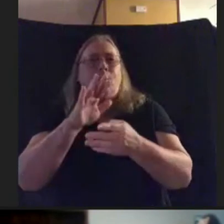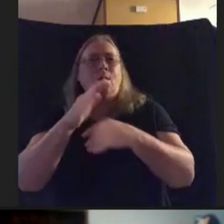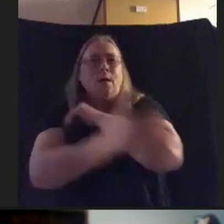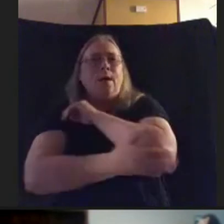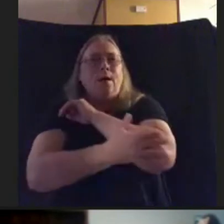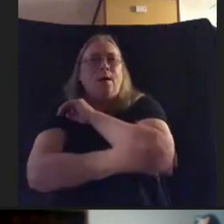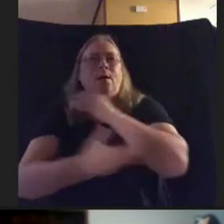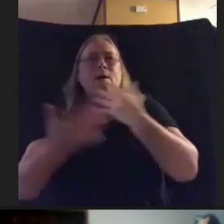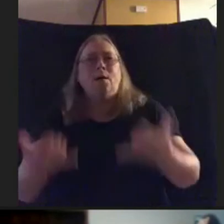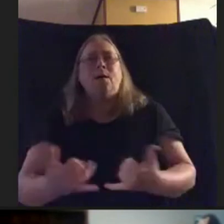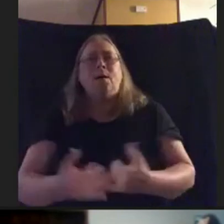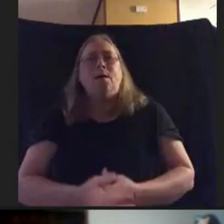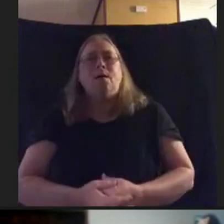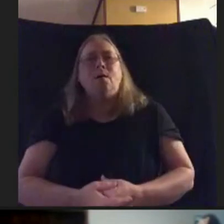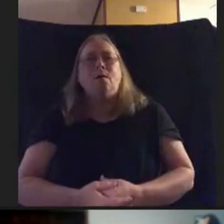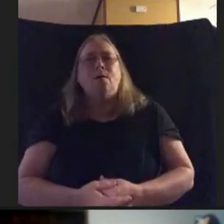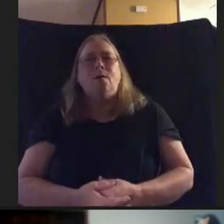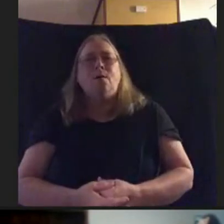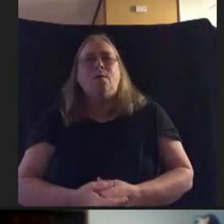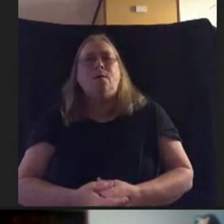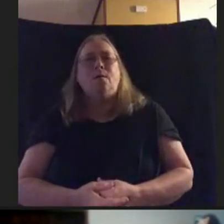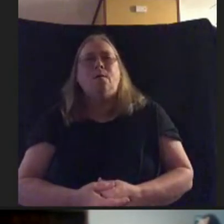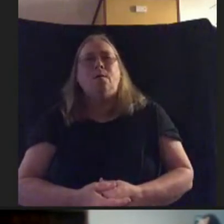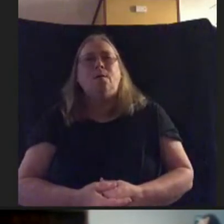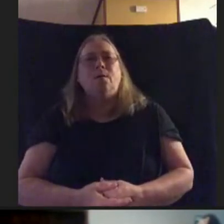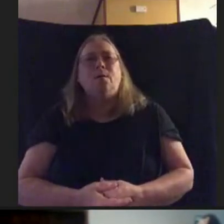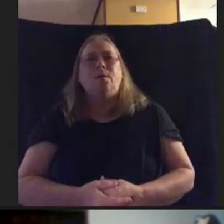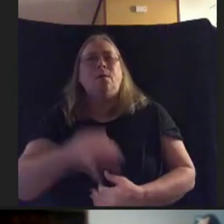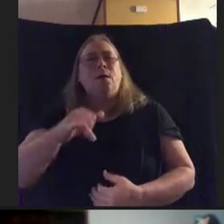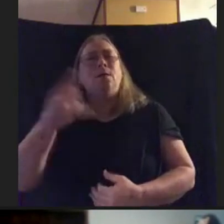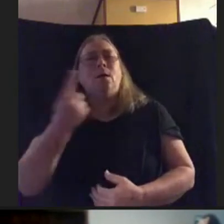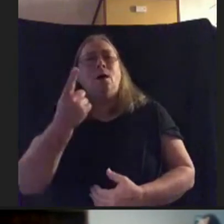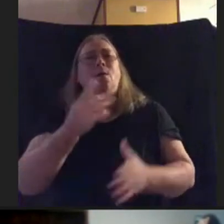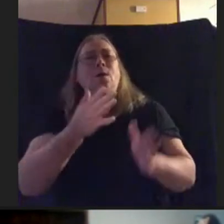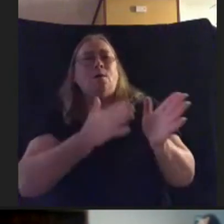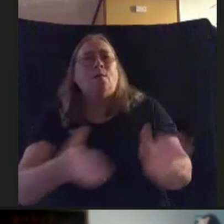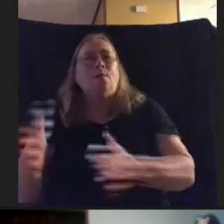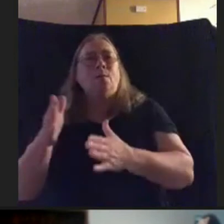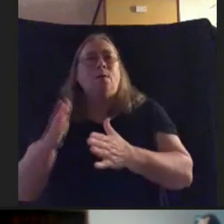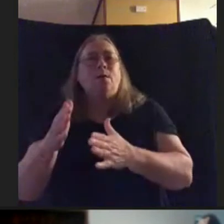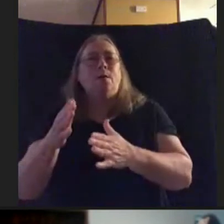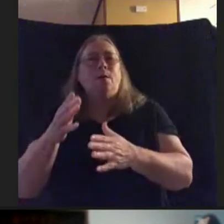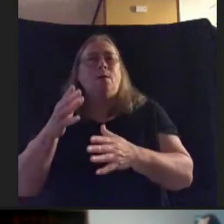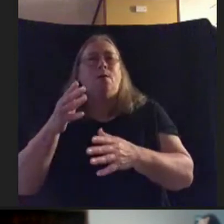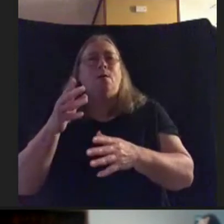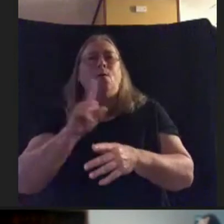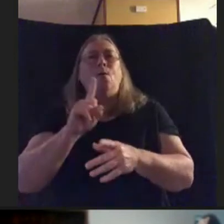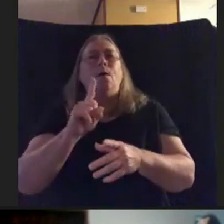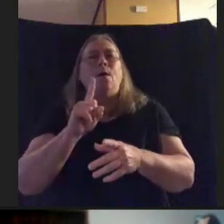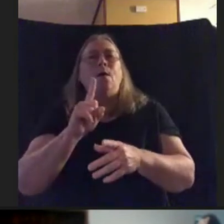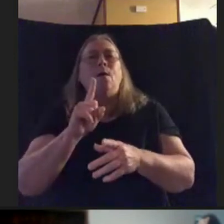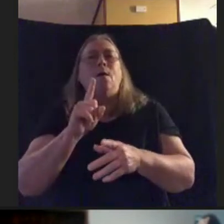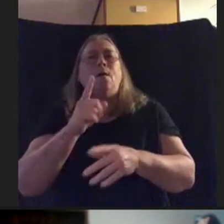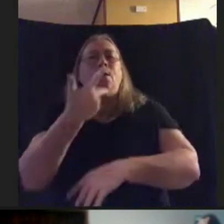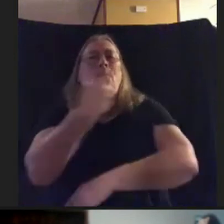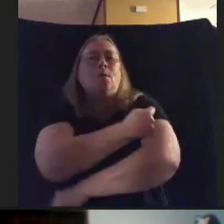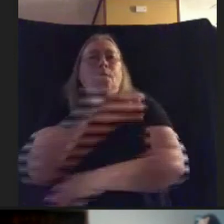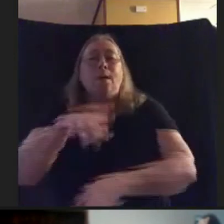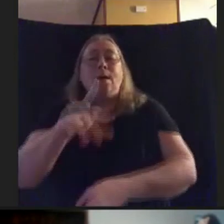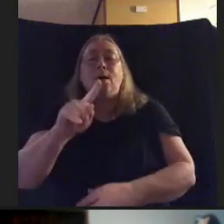now? That's always been in our planning assumptions. I mean, we went to where we get vaccine out quickly, and Trustmark